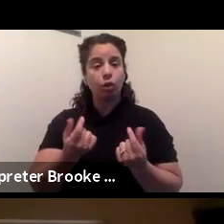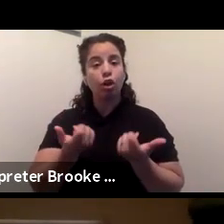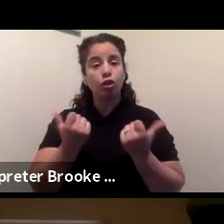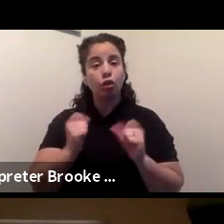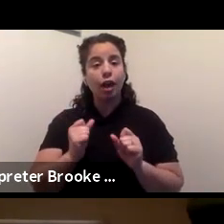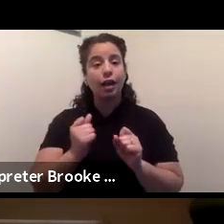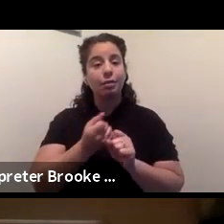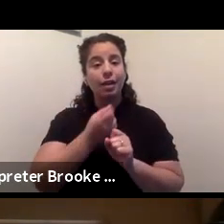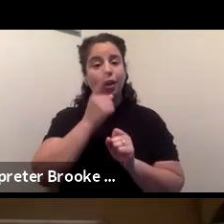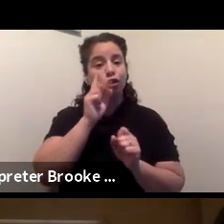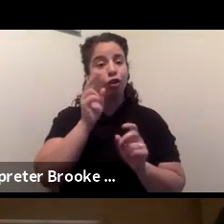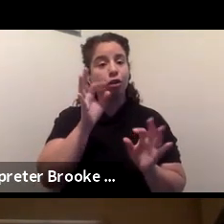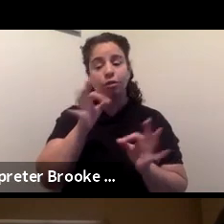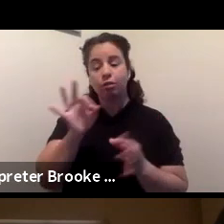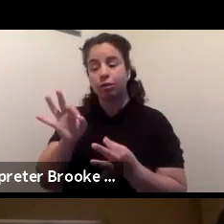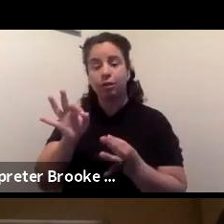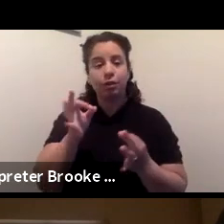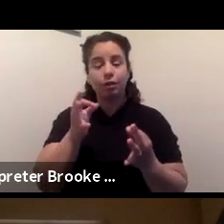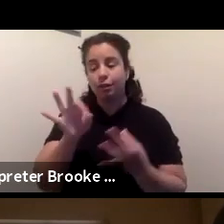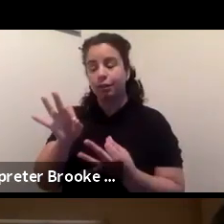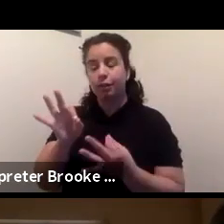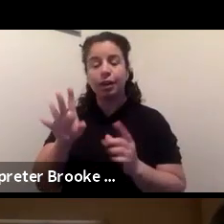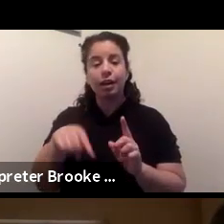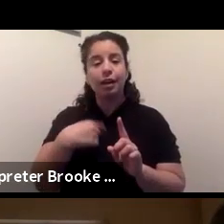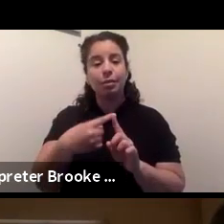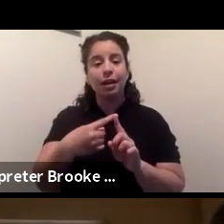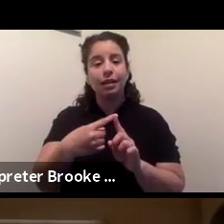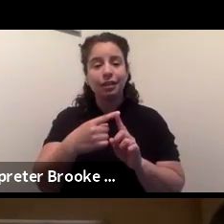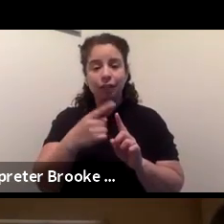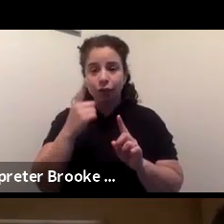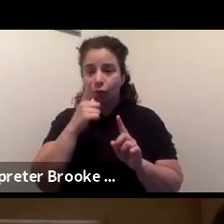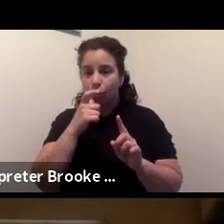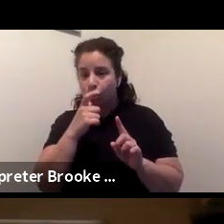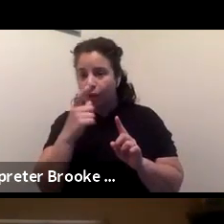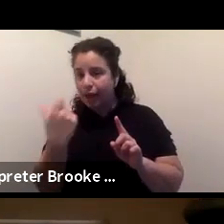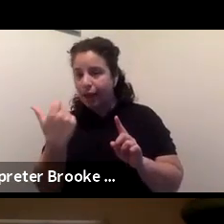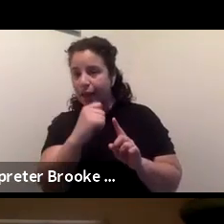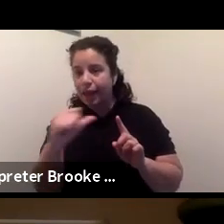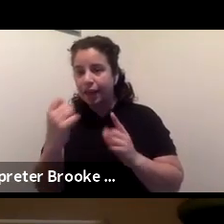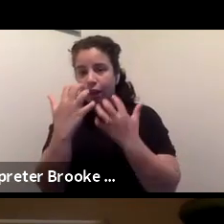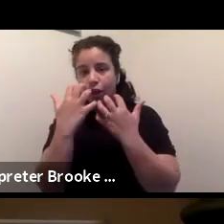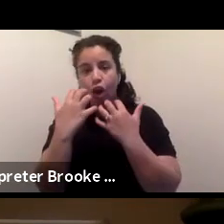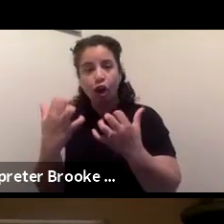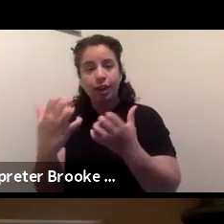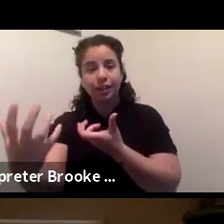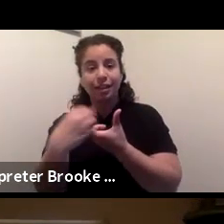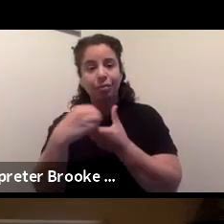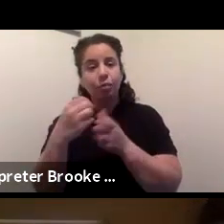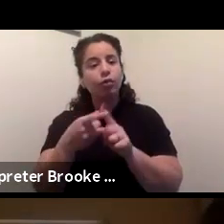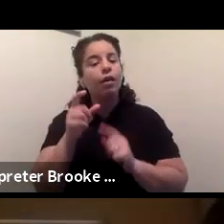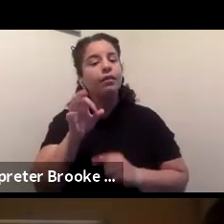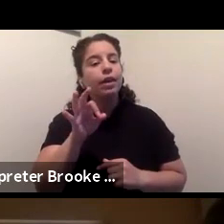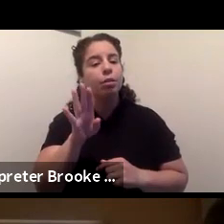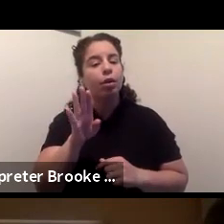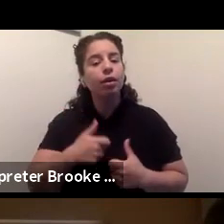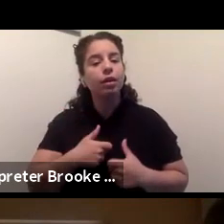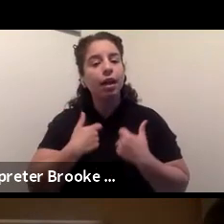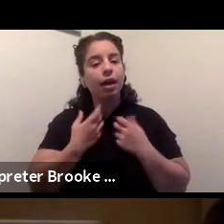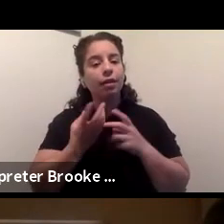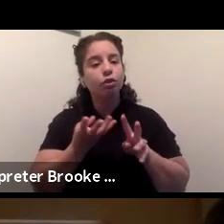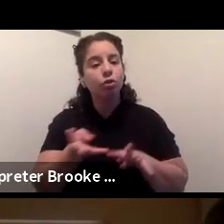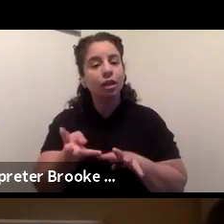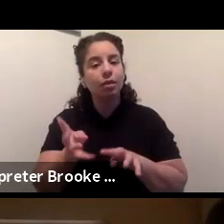on any audience engagement that is coming at us from the Facebook live stream and from